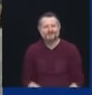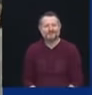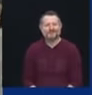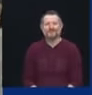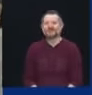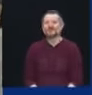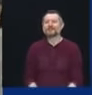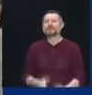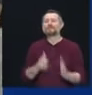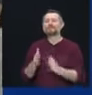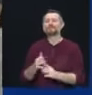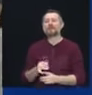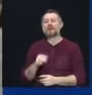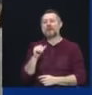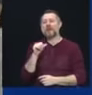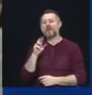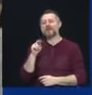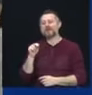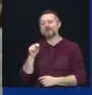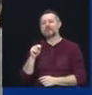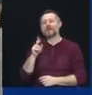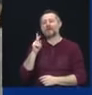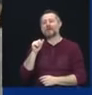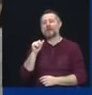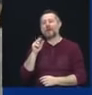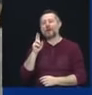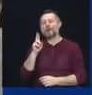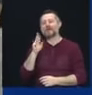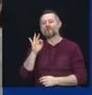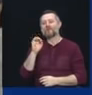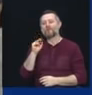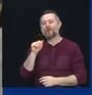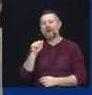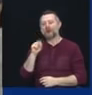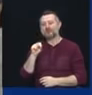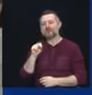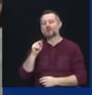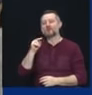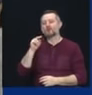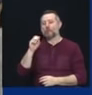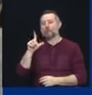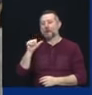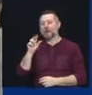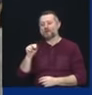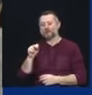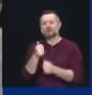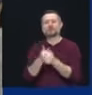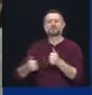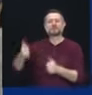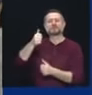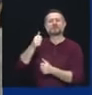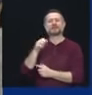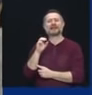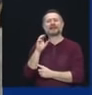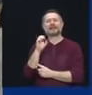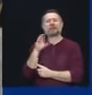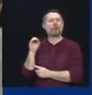And Ann Kaufman Nolan, who's the CEO of Sun River Health, which I'll be speaking about in one moment.